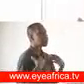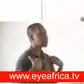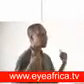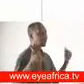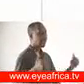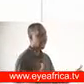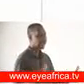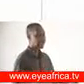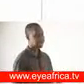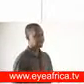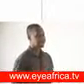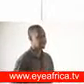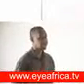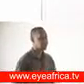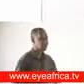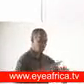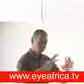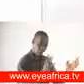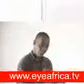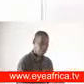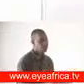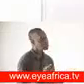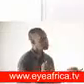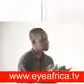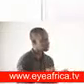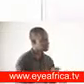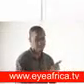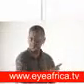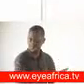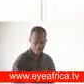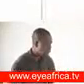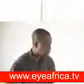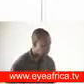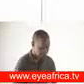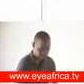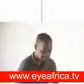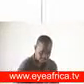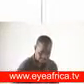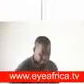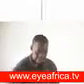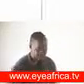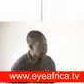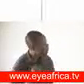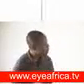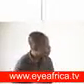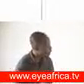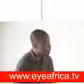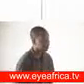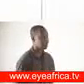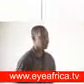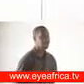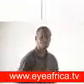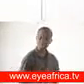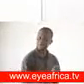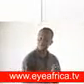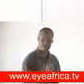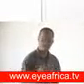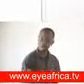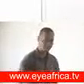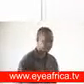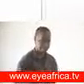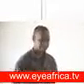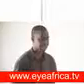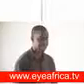health." All those things are not supposed to be used in formal letters because you are not supposed to